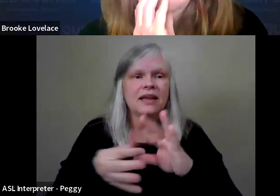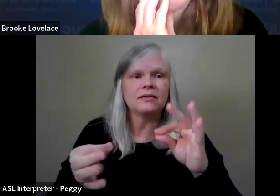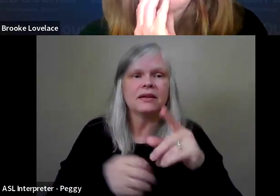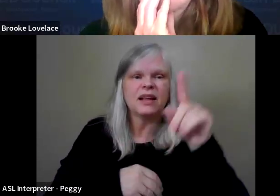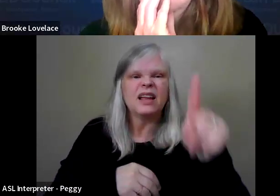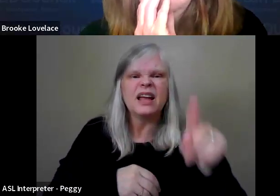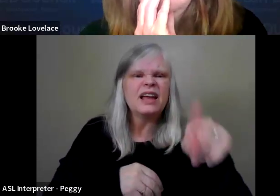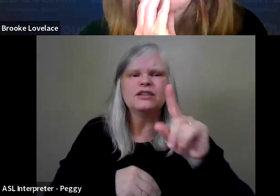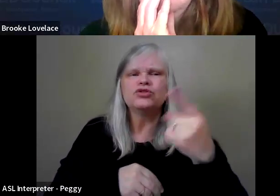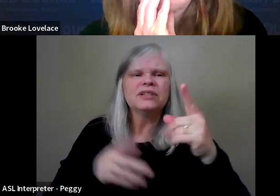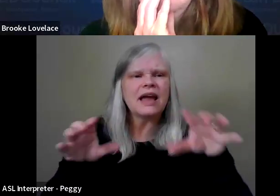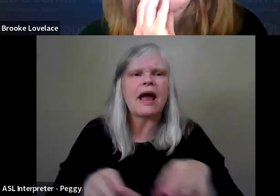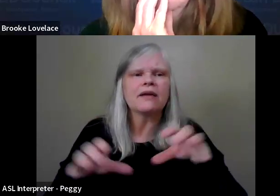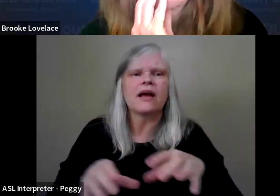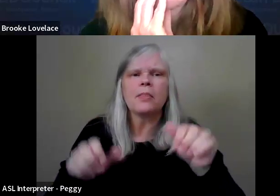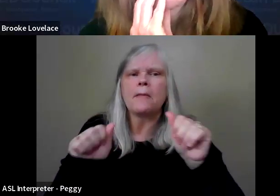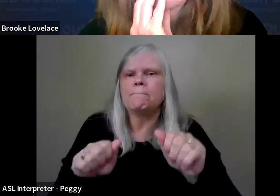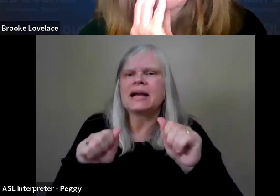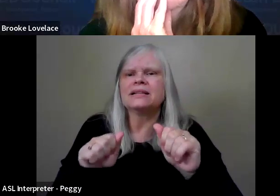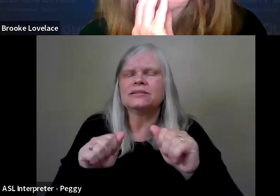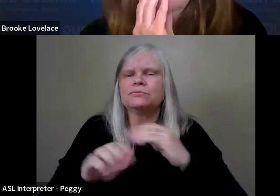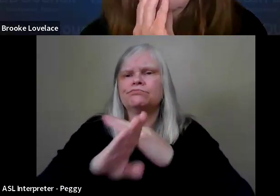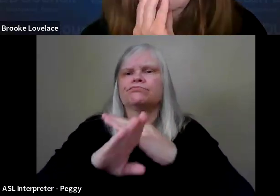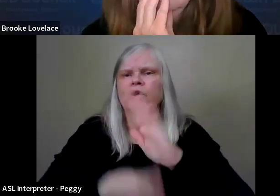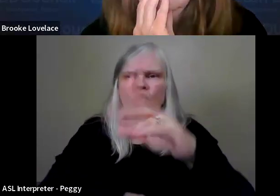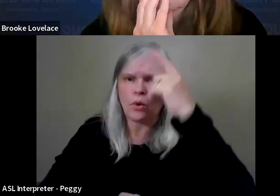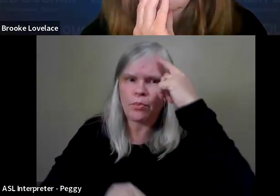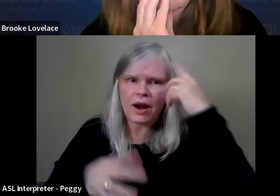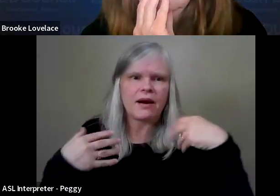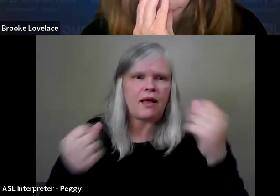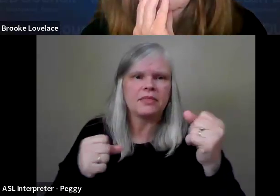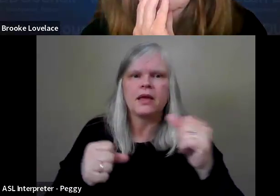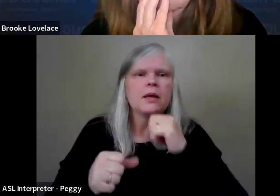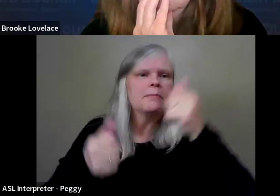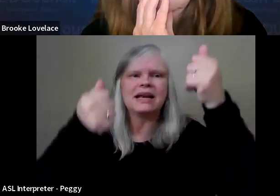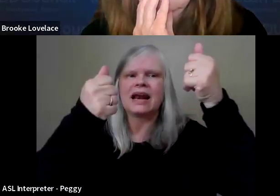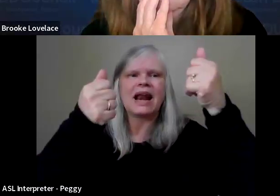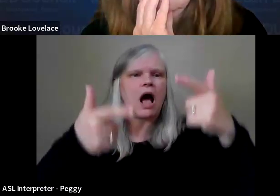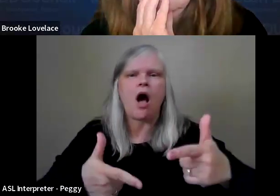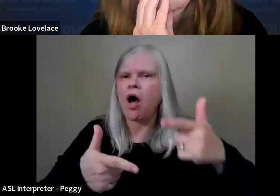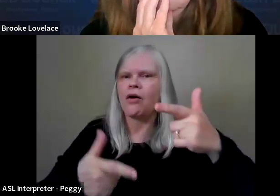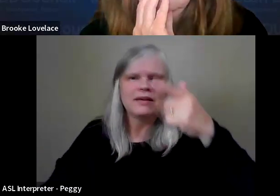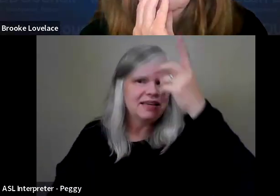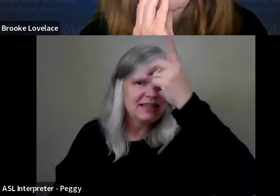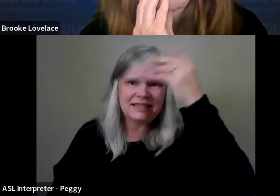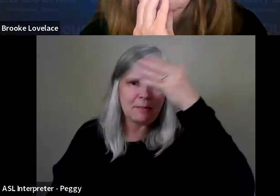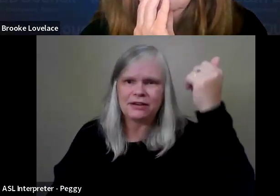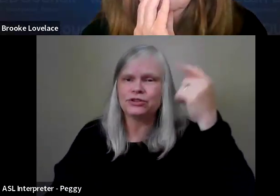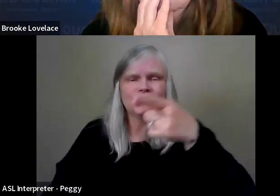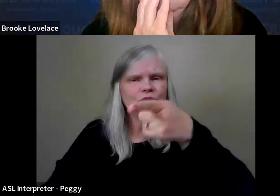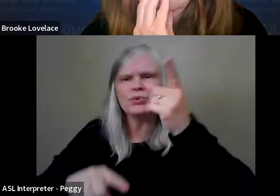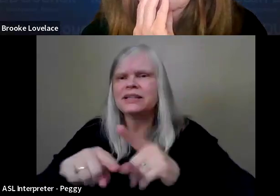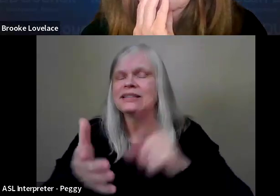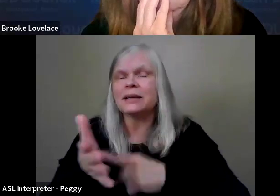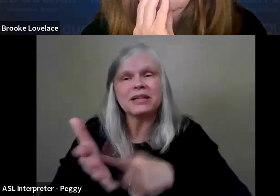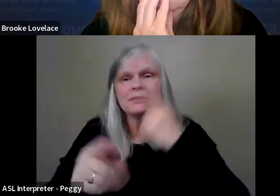are just some activities that have the potential to keep our brain healthy, but not all. Dementia is not completely preventable.